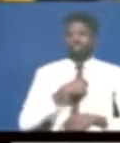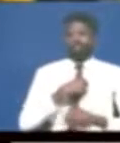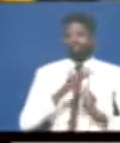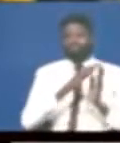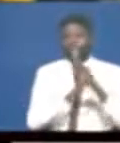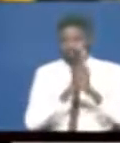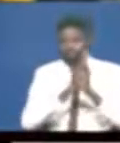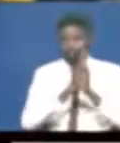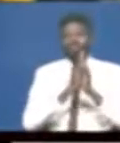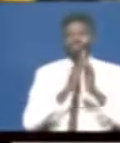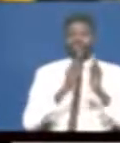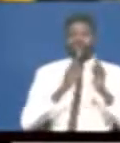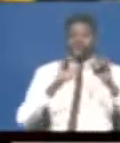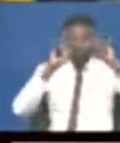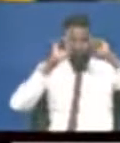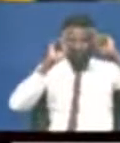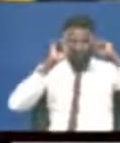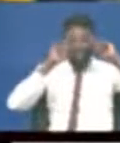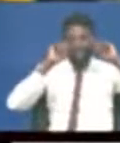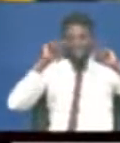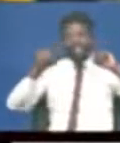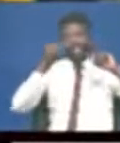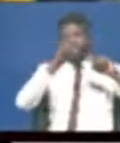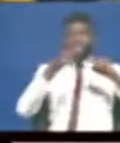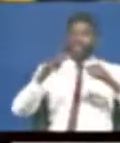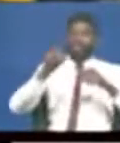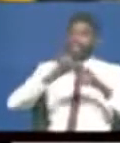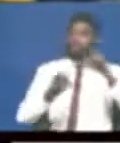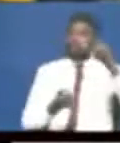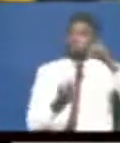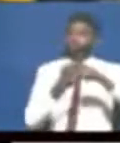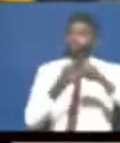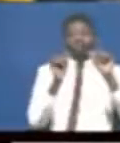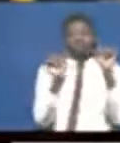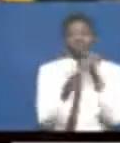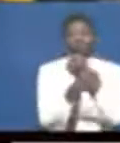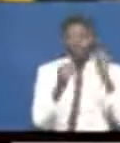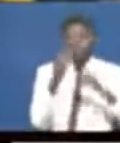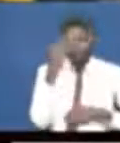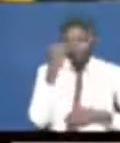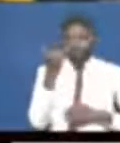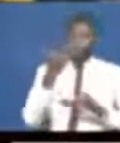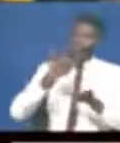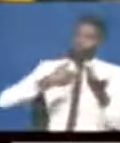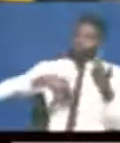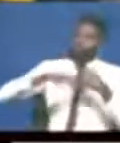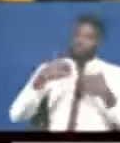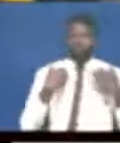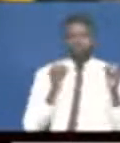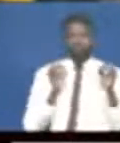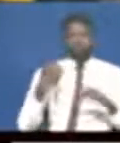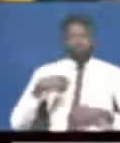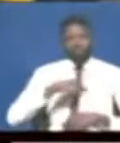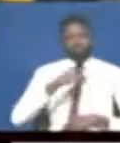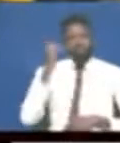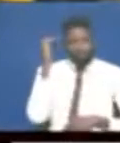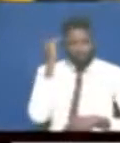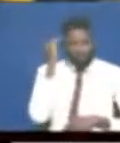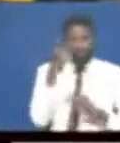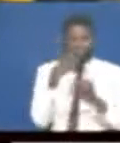arise, because there would have been no confusion. We know this is how things are